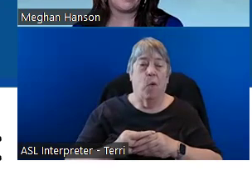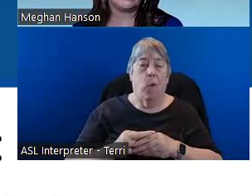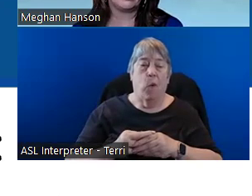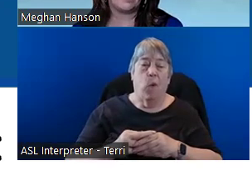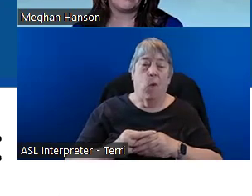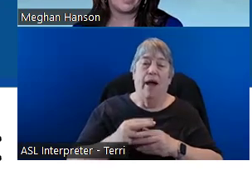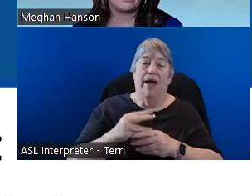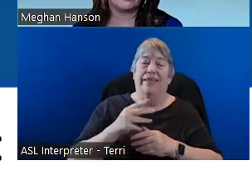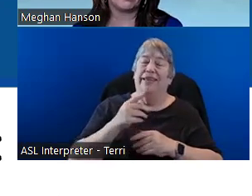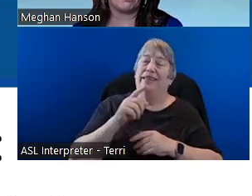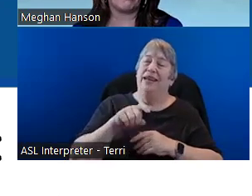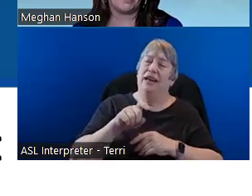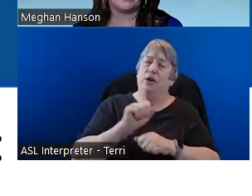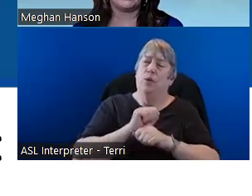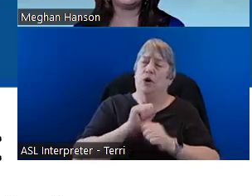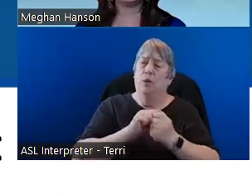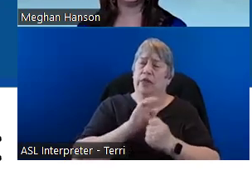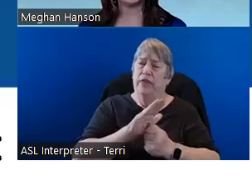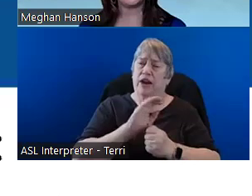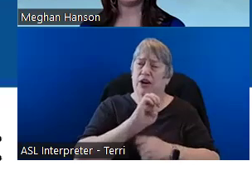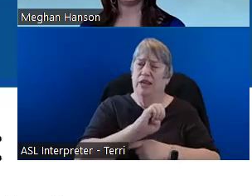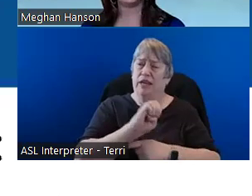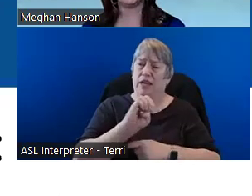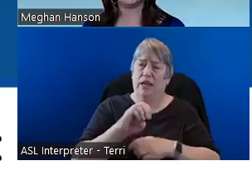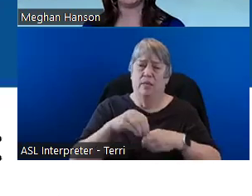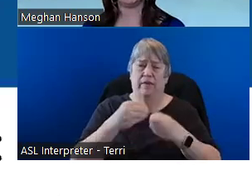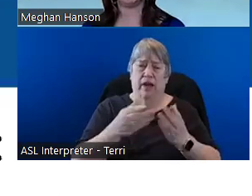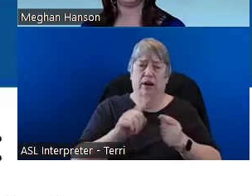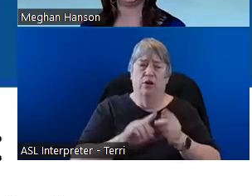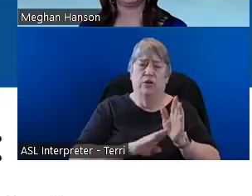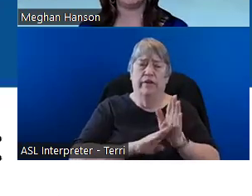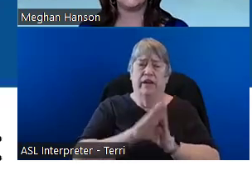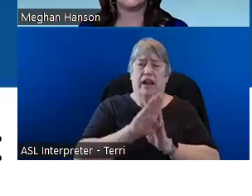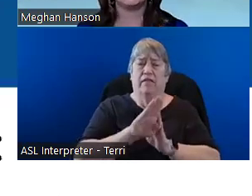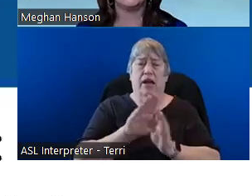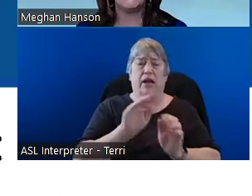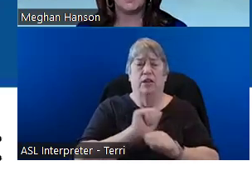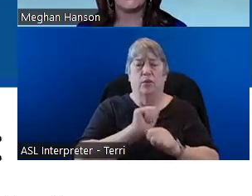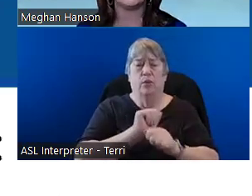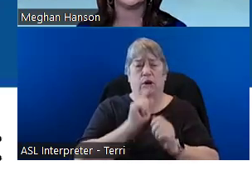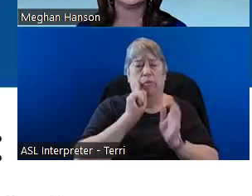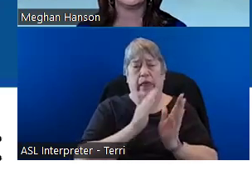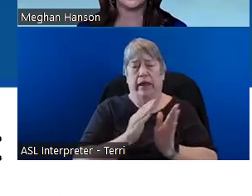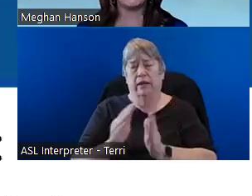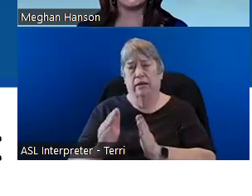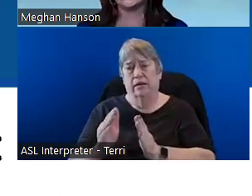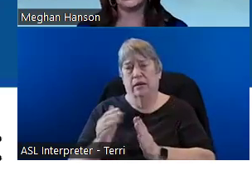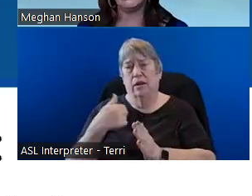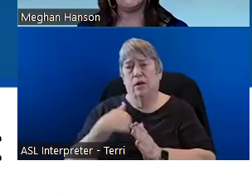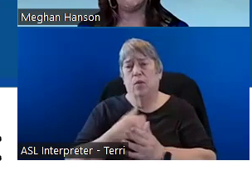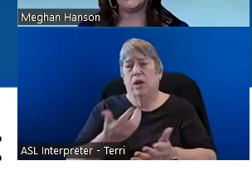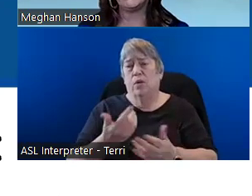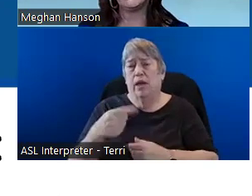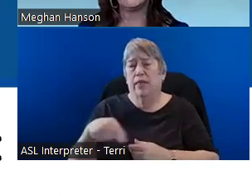EE provider to develop that annual support plan. And there's a lot of detail that we really look for in this. We really want them to consider not